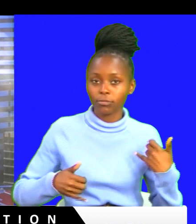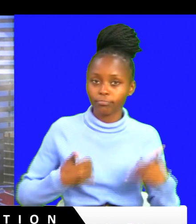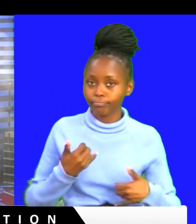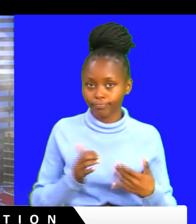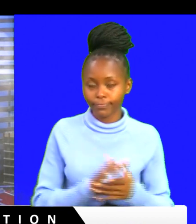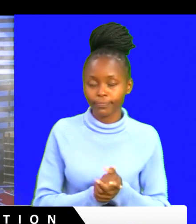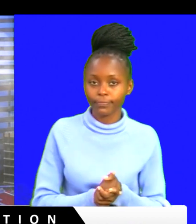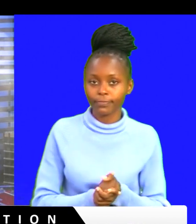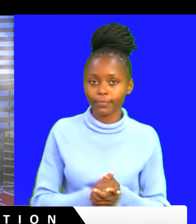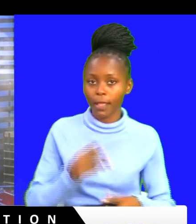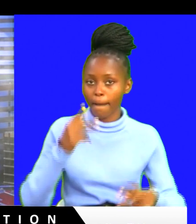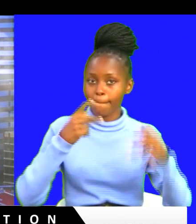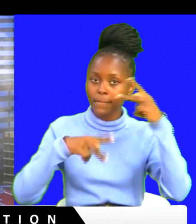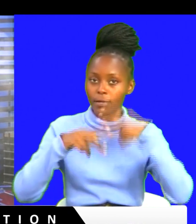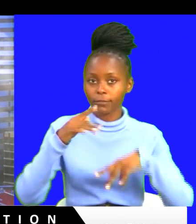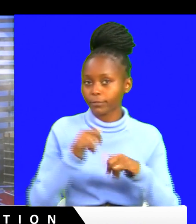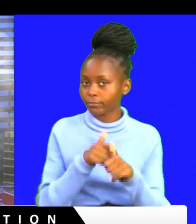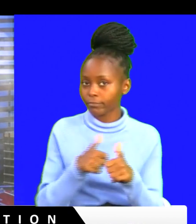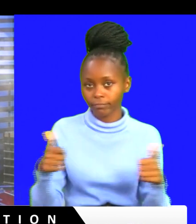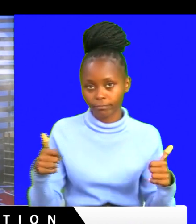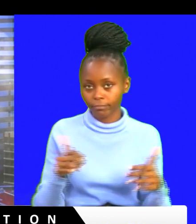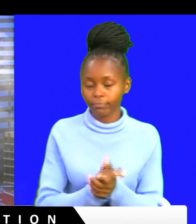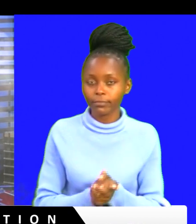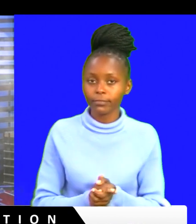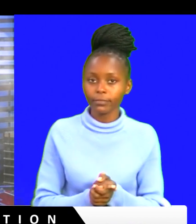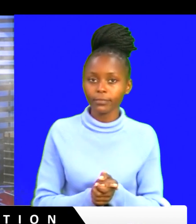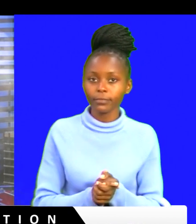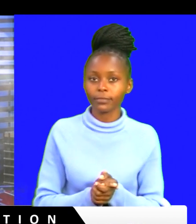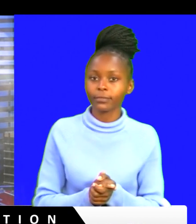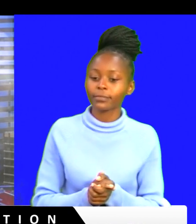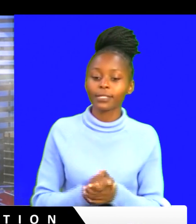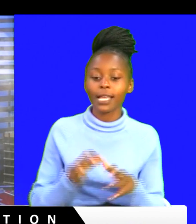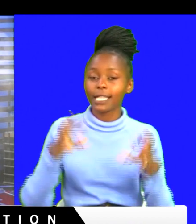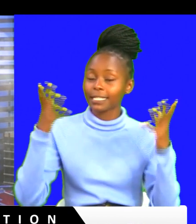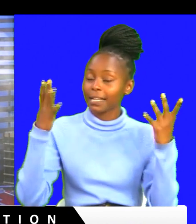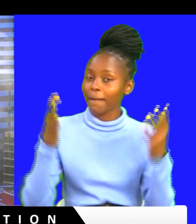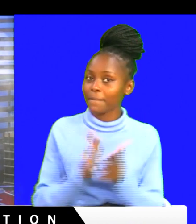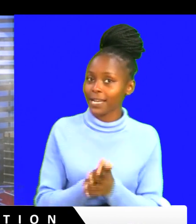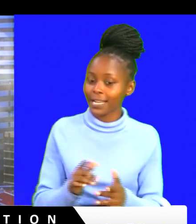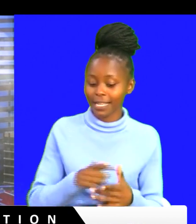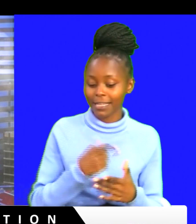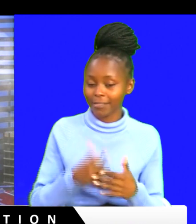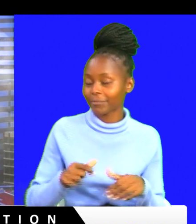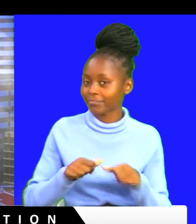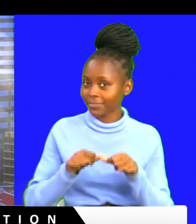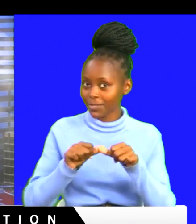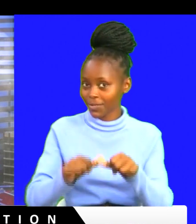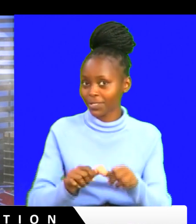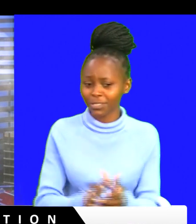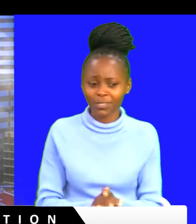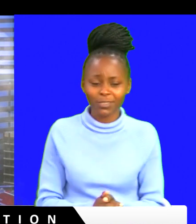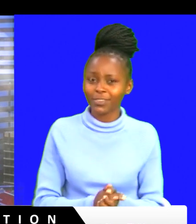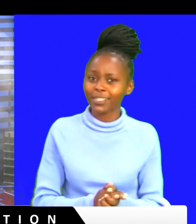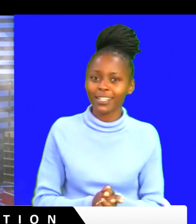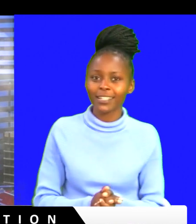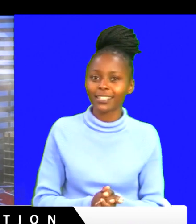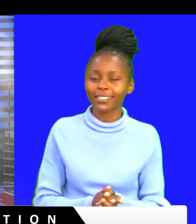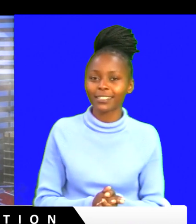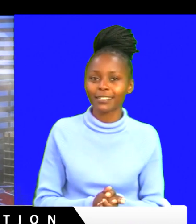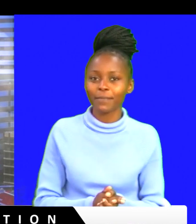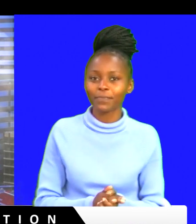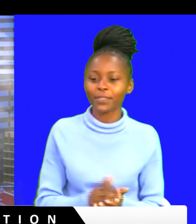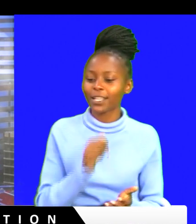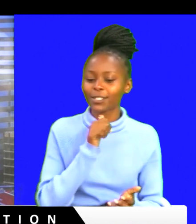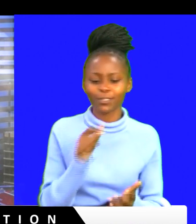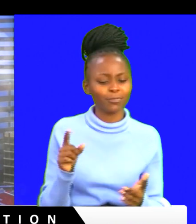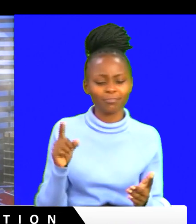Let's just say congrats and move on. Stories za kunza kutafuta story mingi ama kiki nini. Guys,